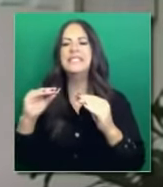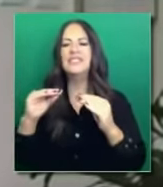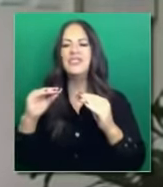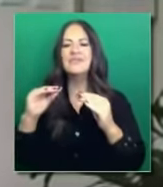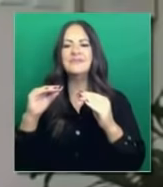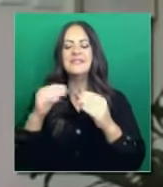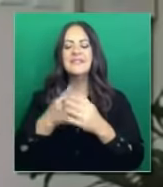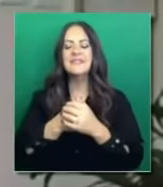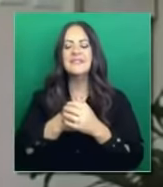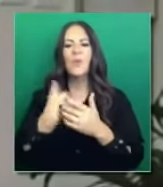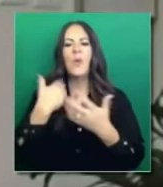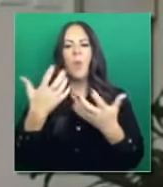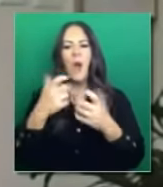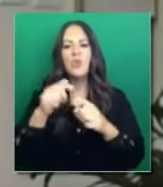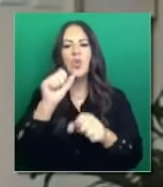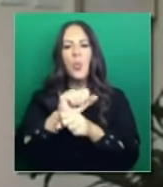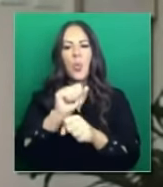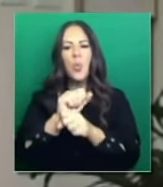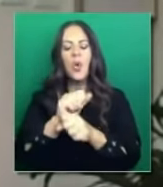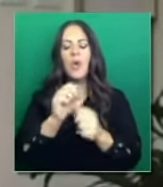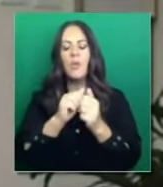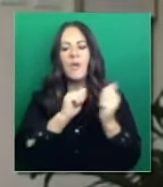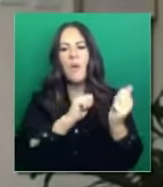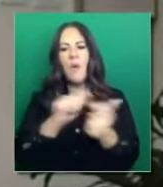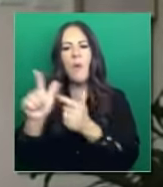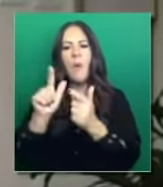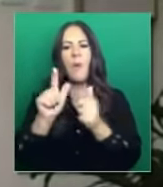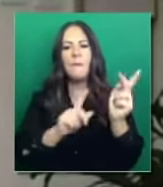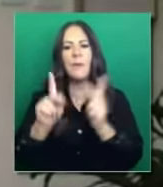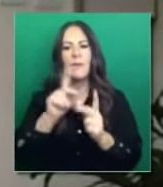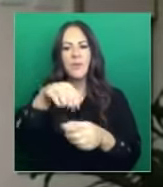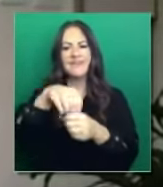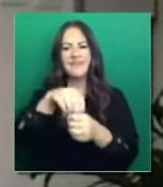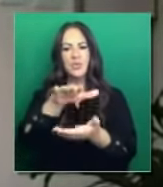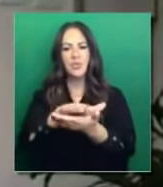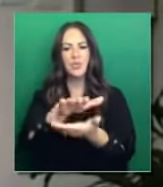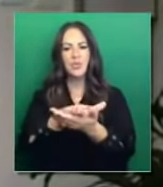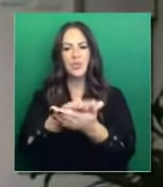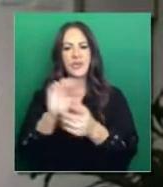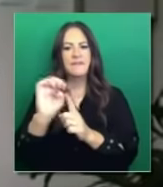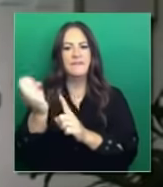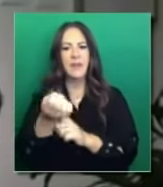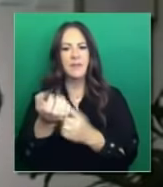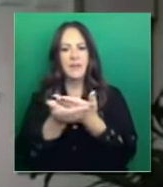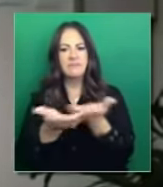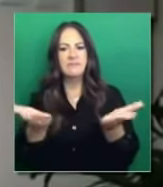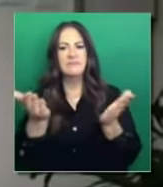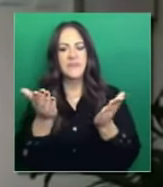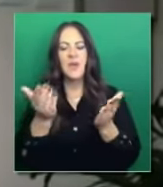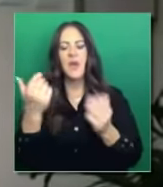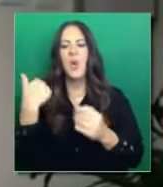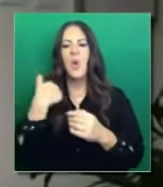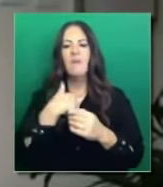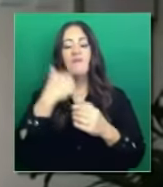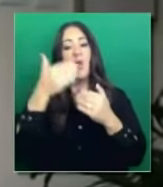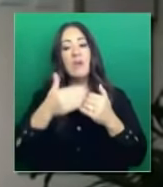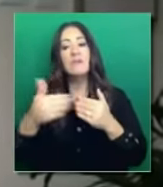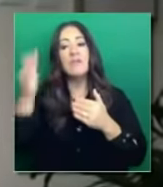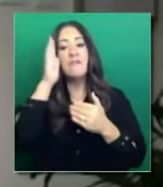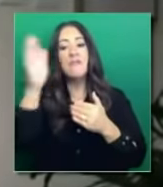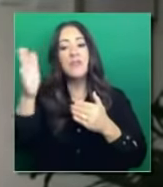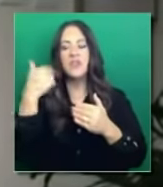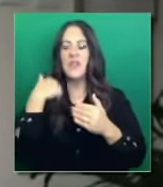work with everyone in the school community to invent and reinvent our school system in such